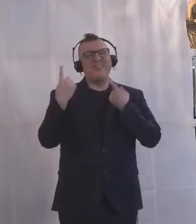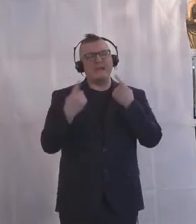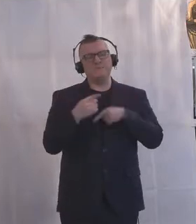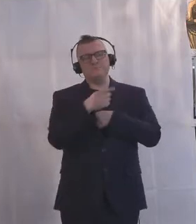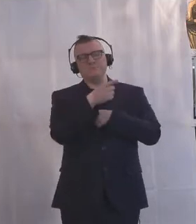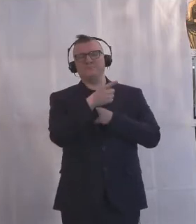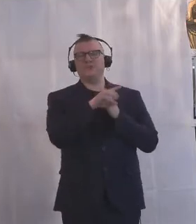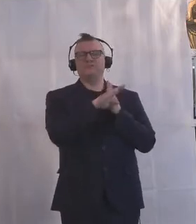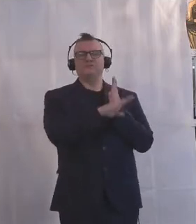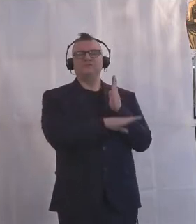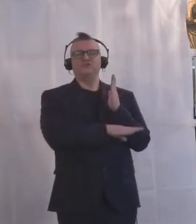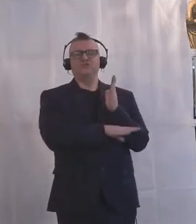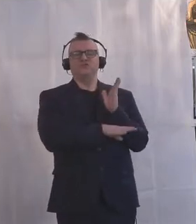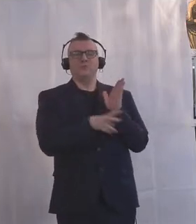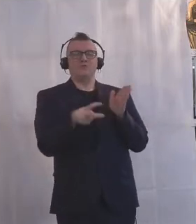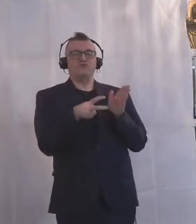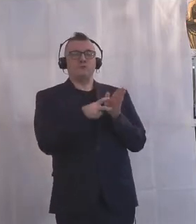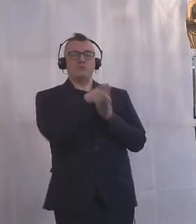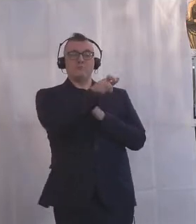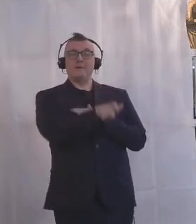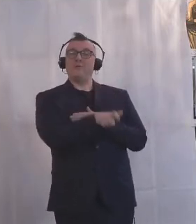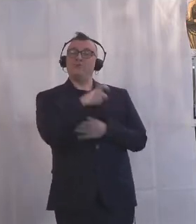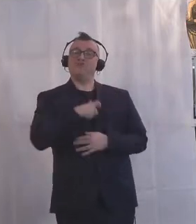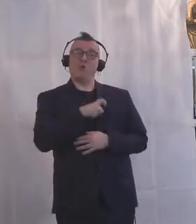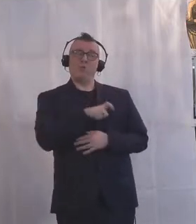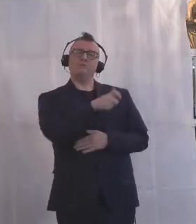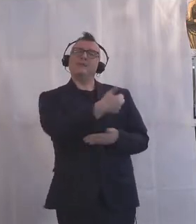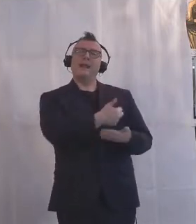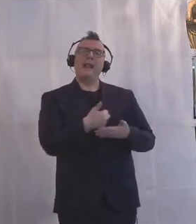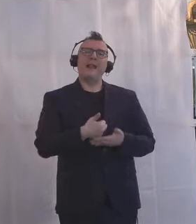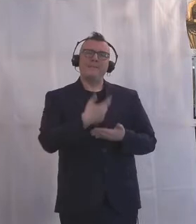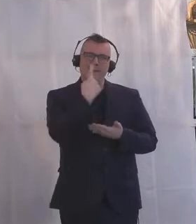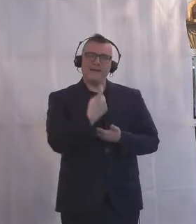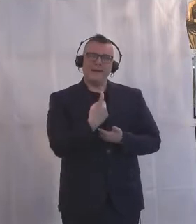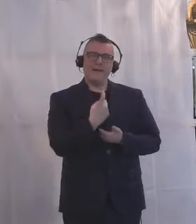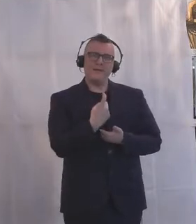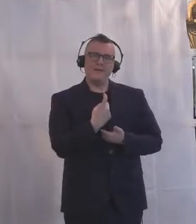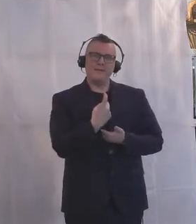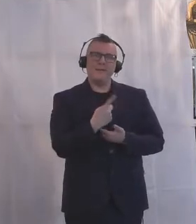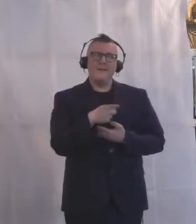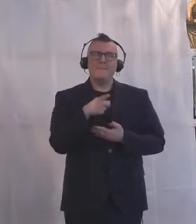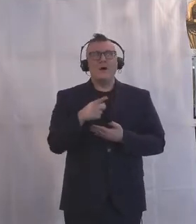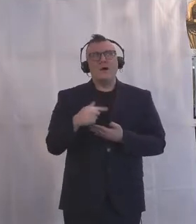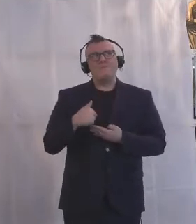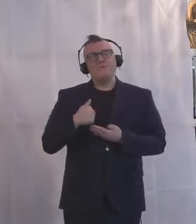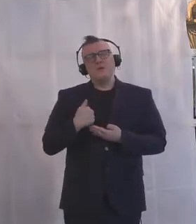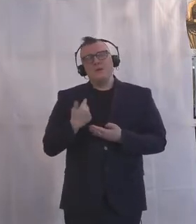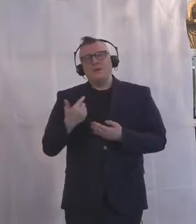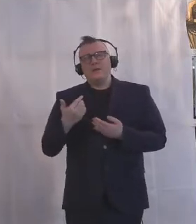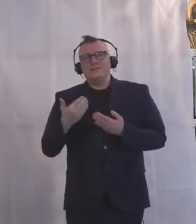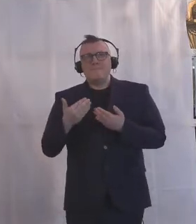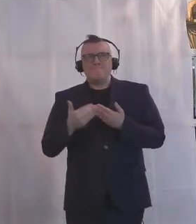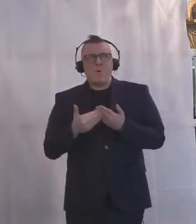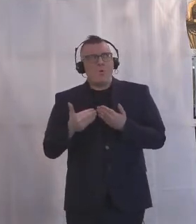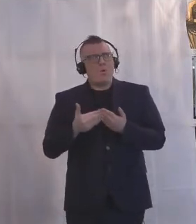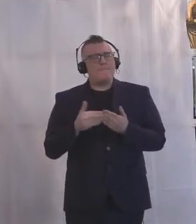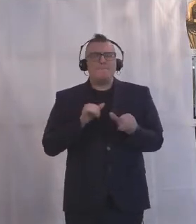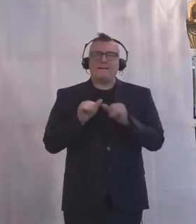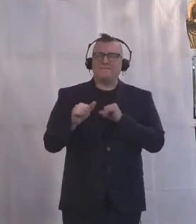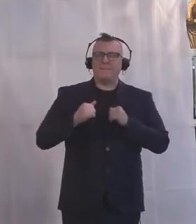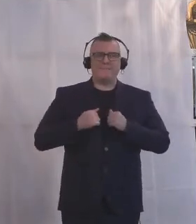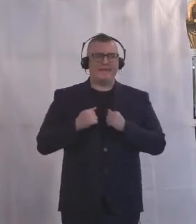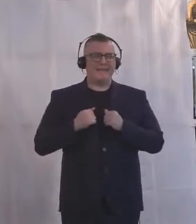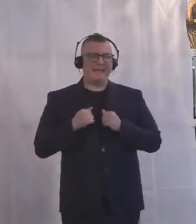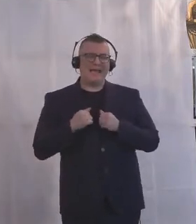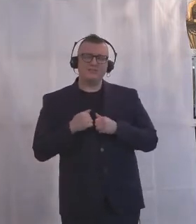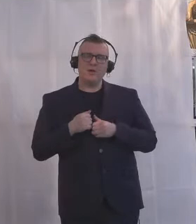subcontractors help, but I see it actually very much actually moving in house. When that is,